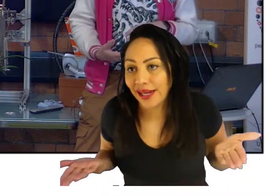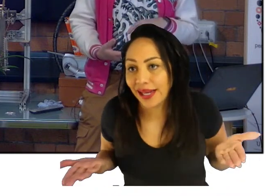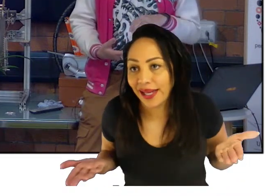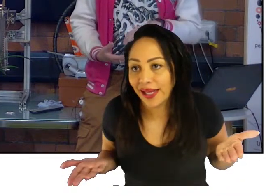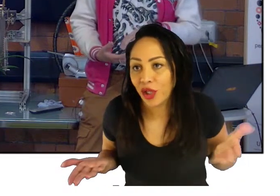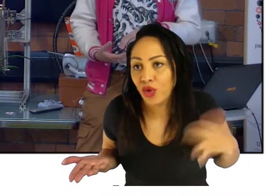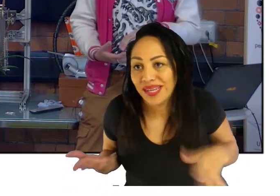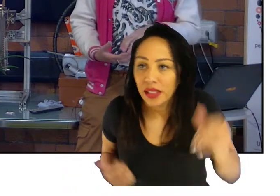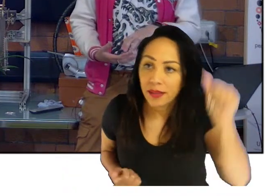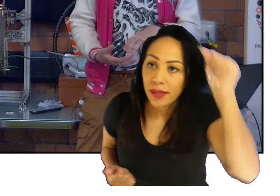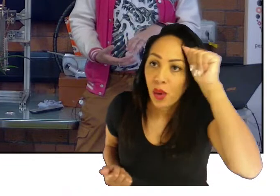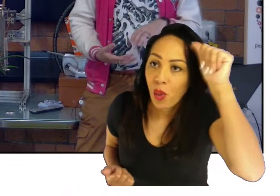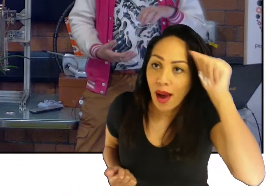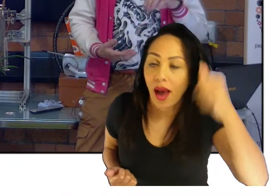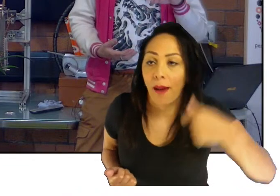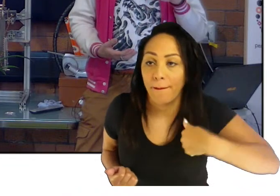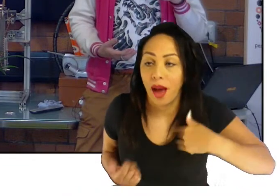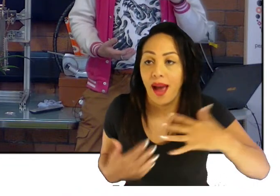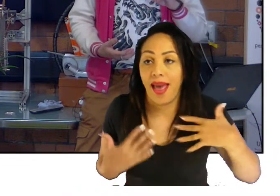can't escape that,